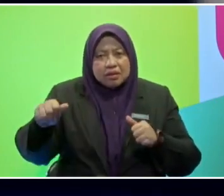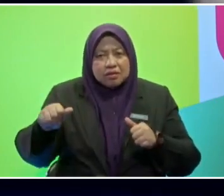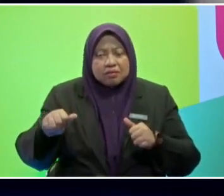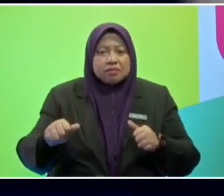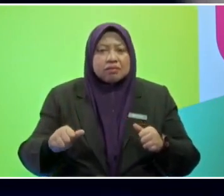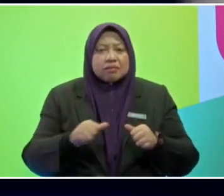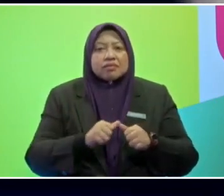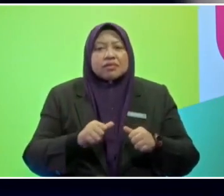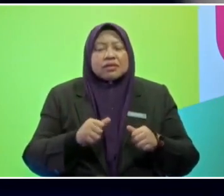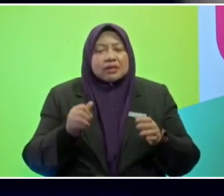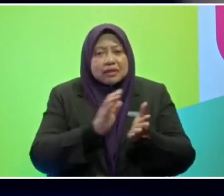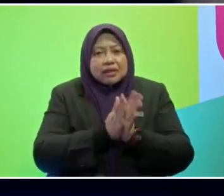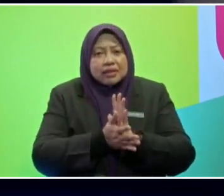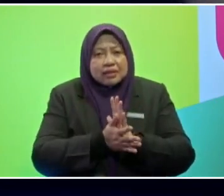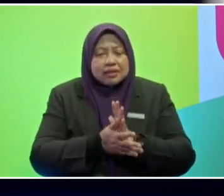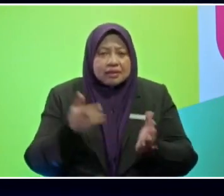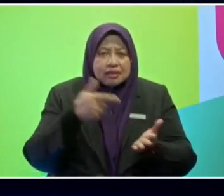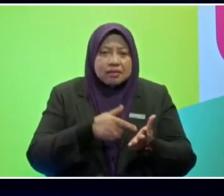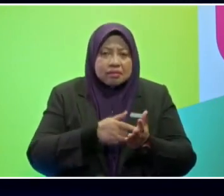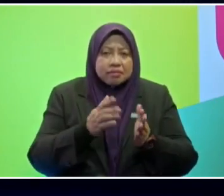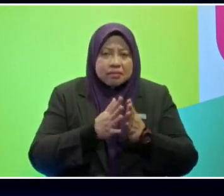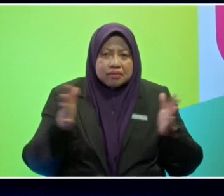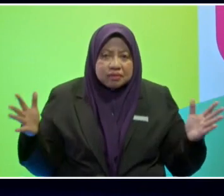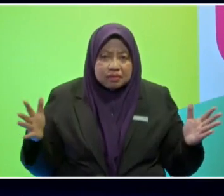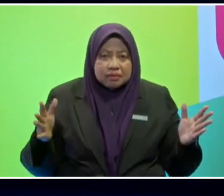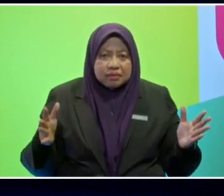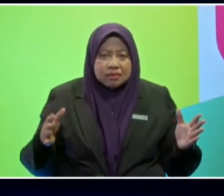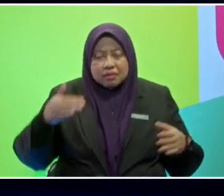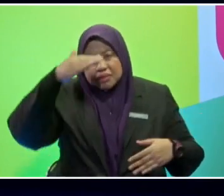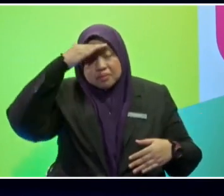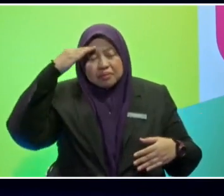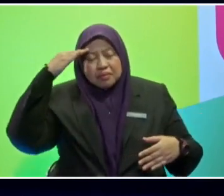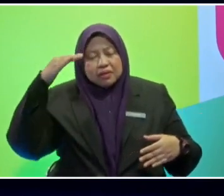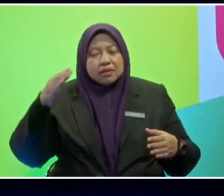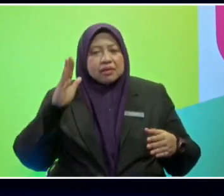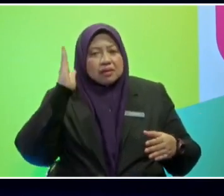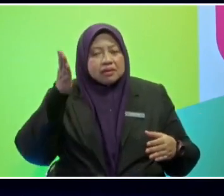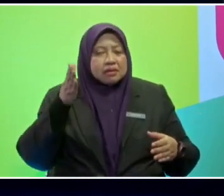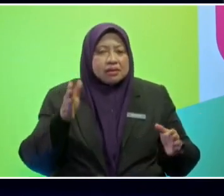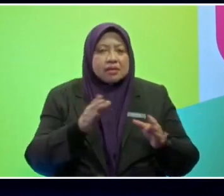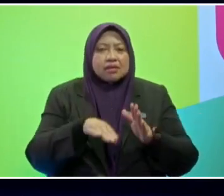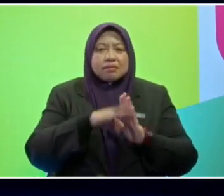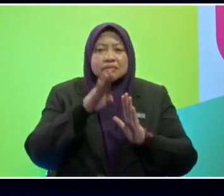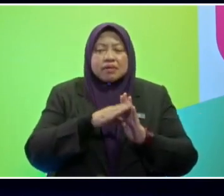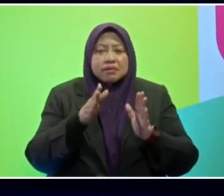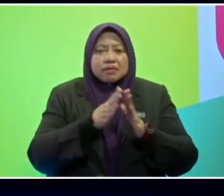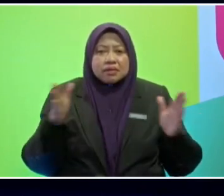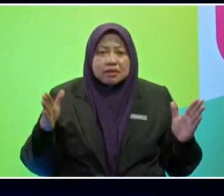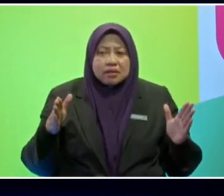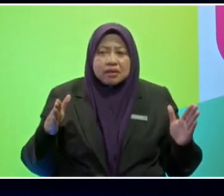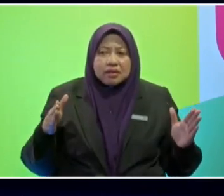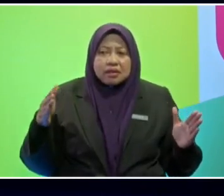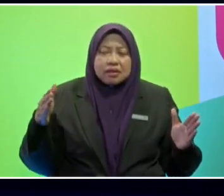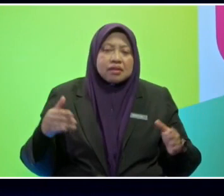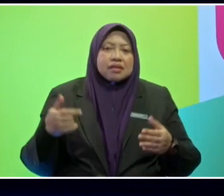Wow. Bigger. It's almost the same size as the object at one distance. Bigger, Uh-huh. smaller. So okay, is it